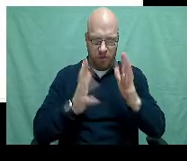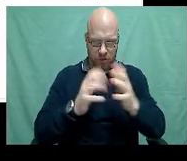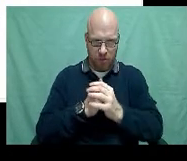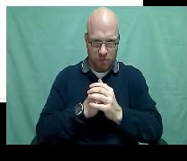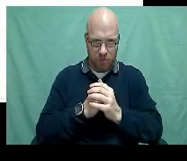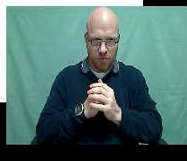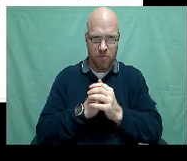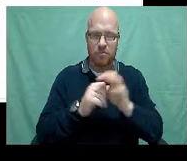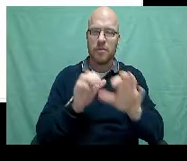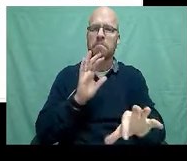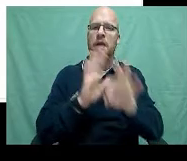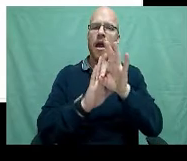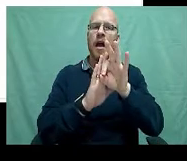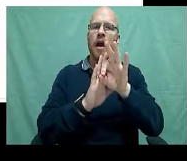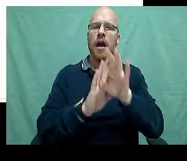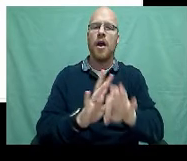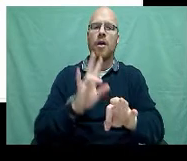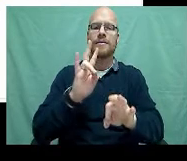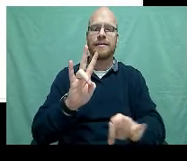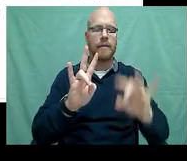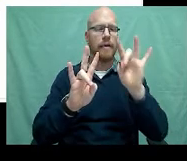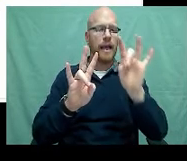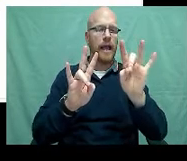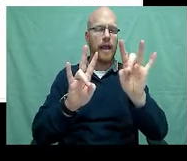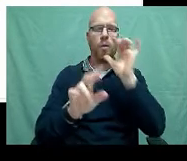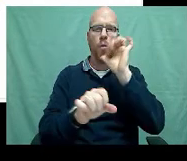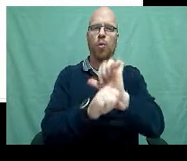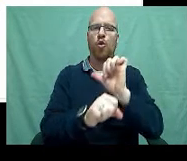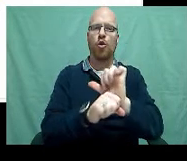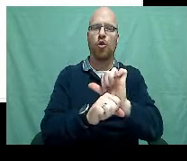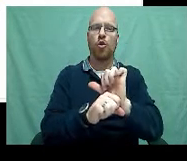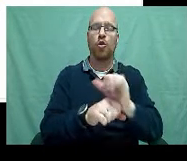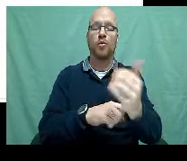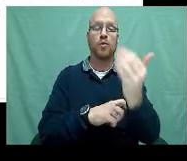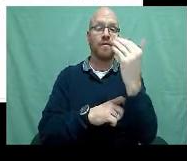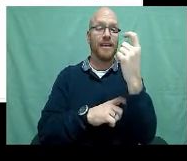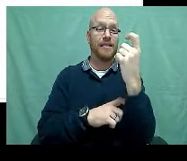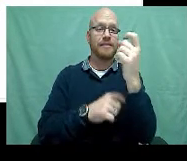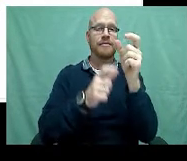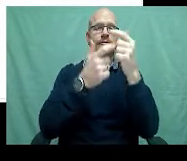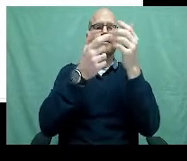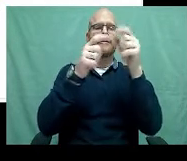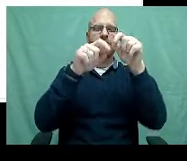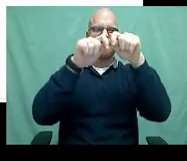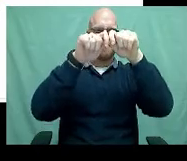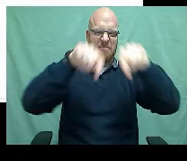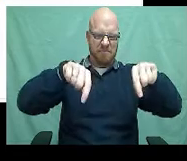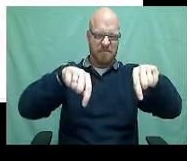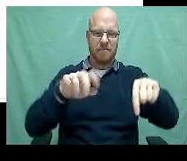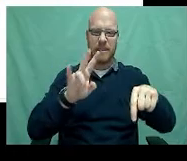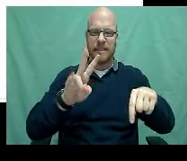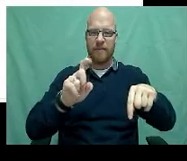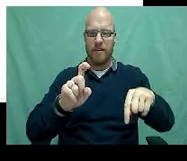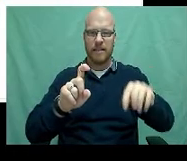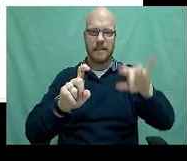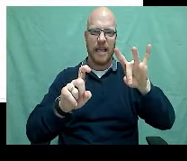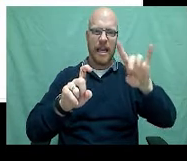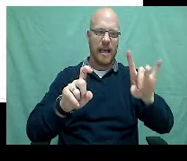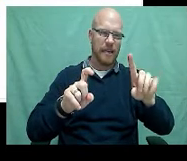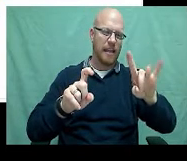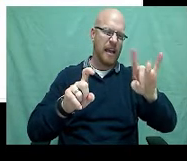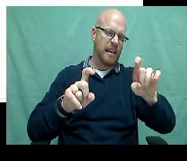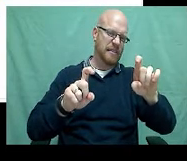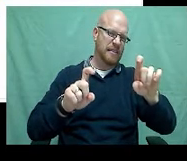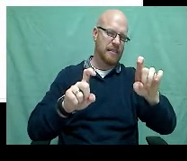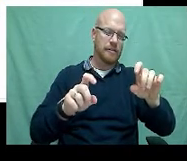the correct pair, 7 and 8, both being positive. They do add up to be 15x. We took our 15x,